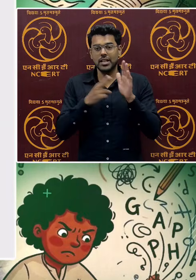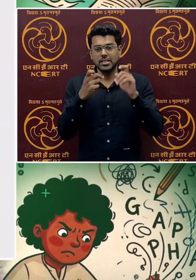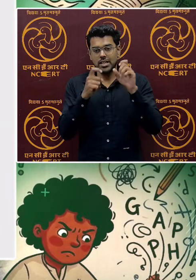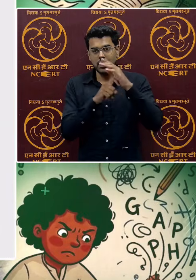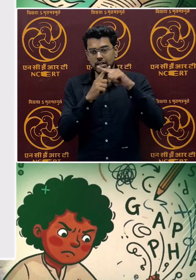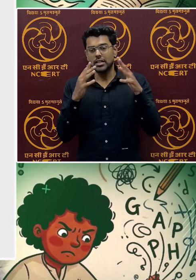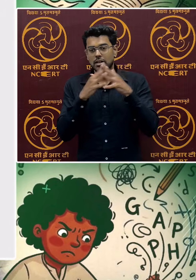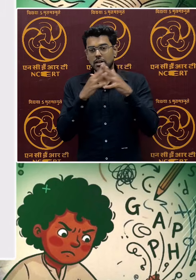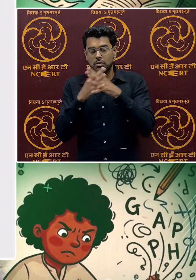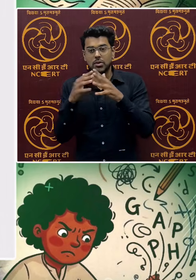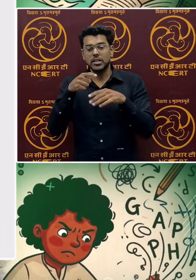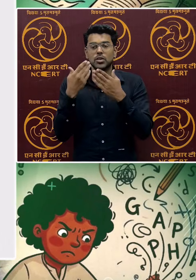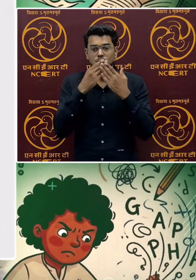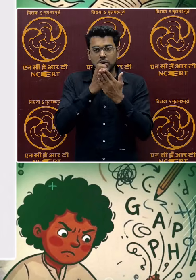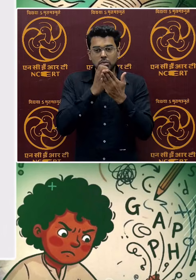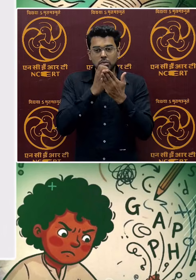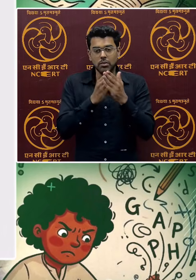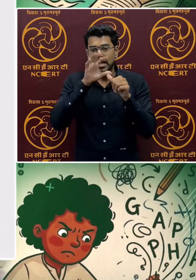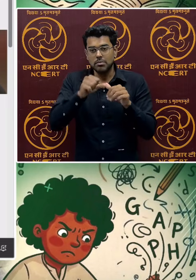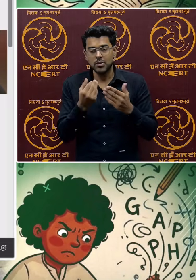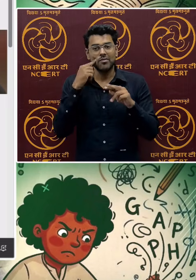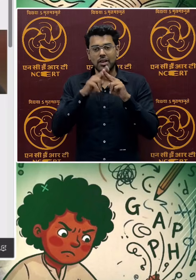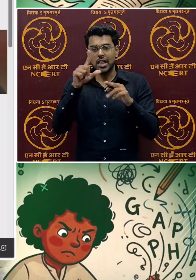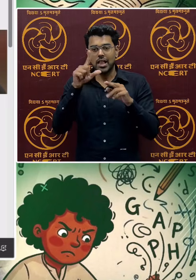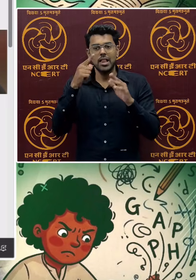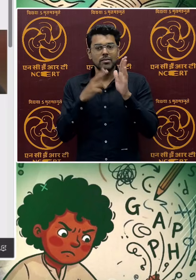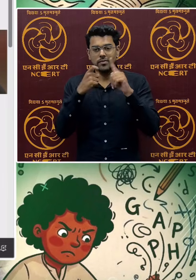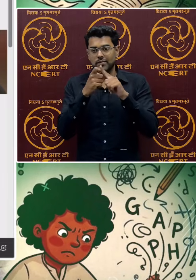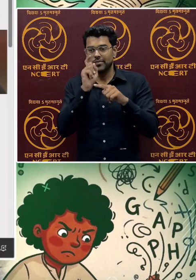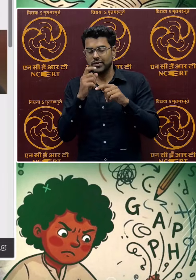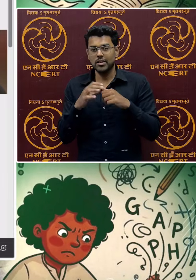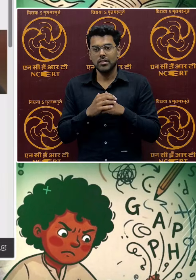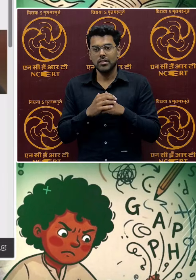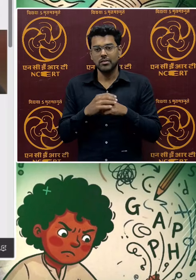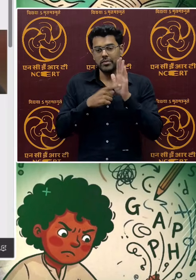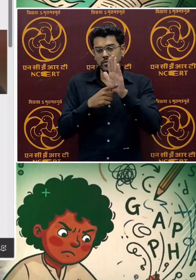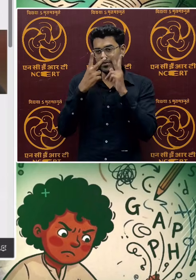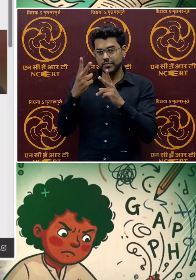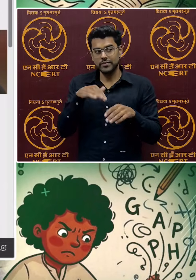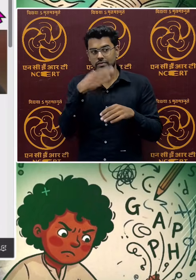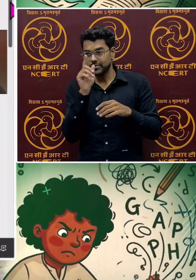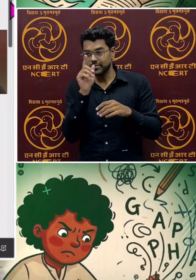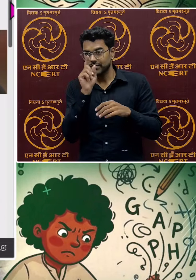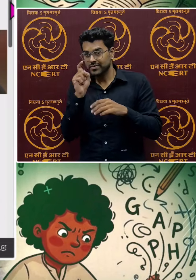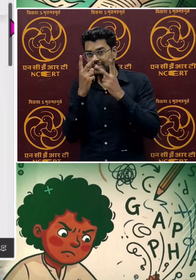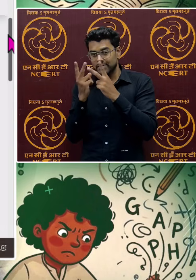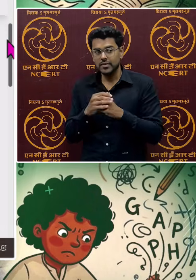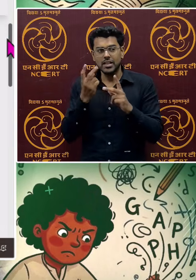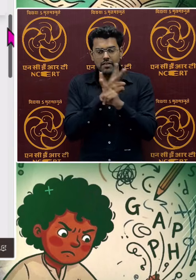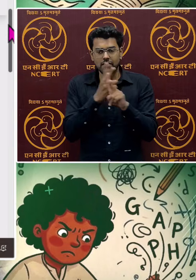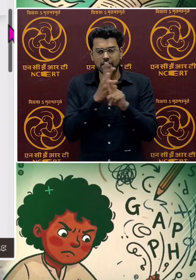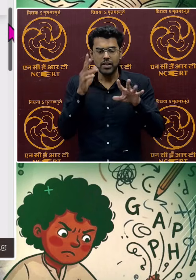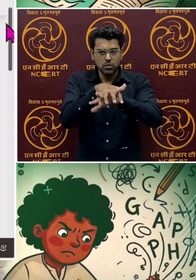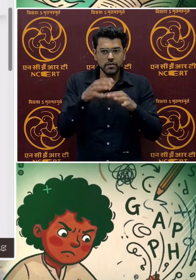all about accessibility in school curriculum. If you will go to the link, I'll show you, you will land up on this page, and this page is all about the different